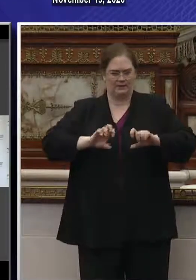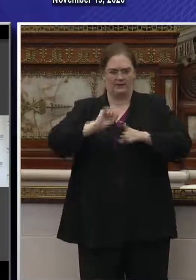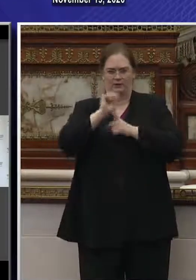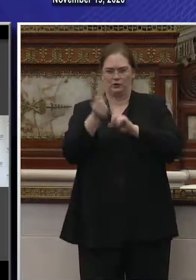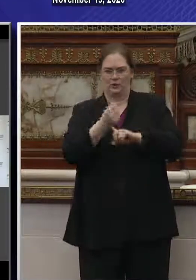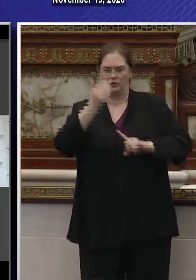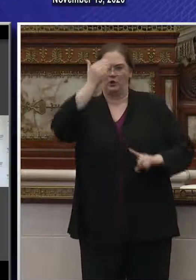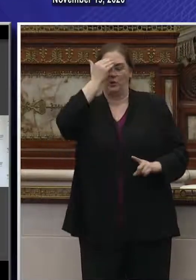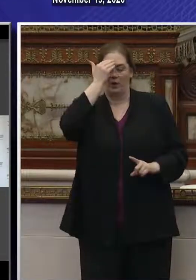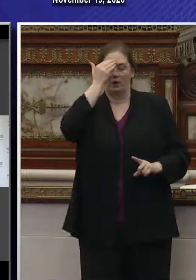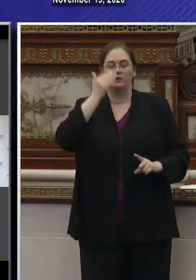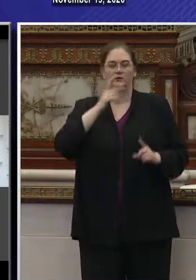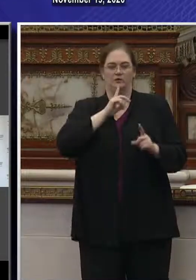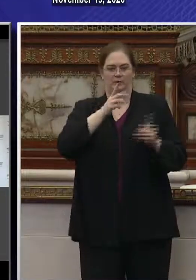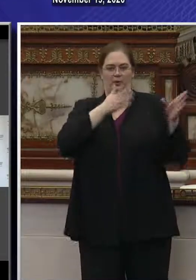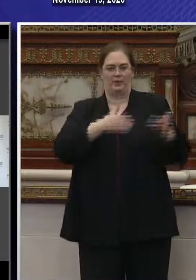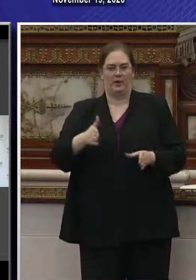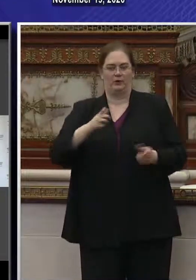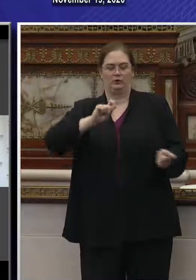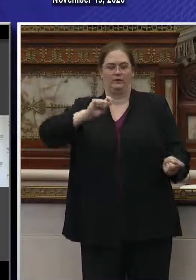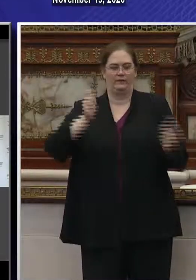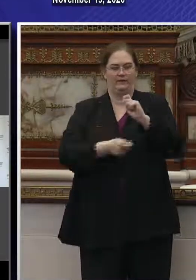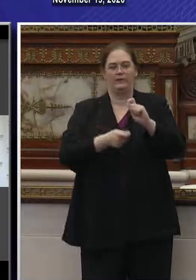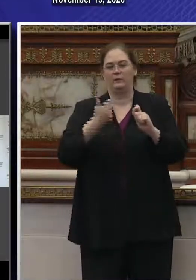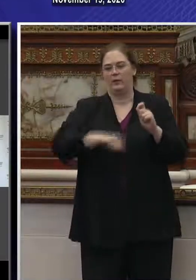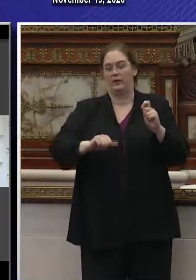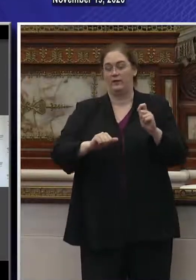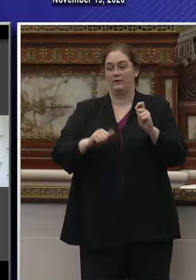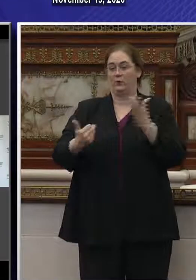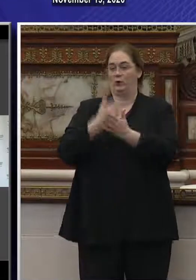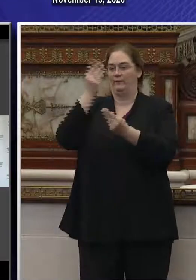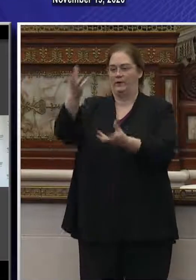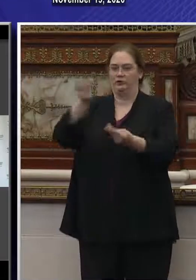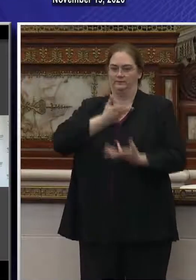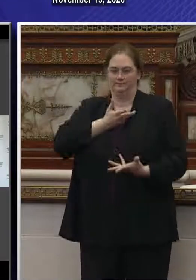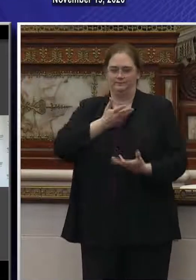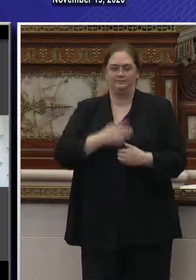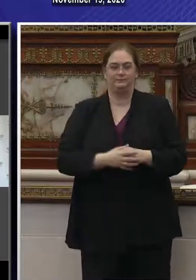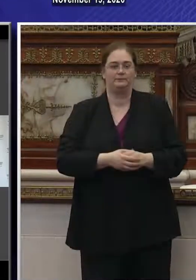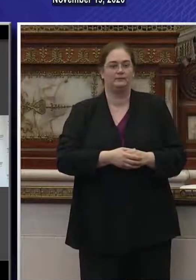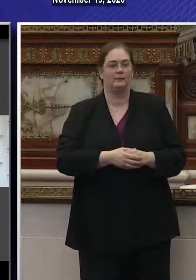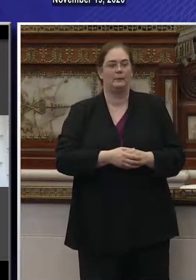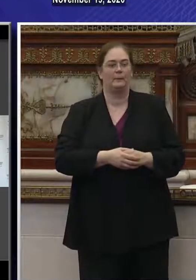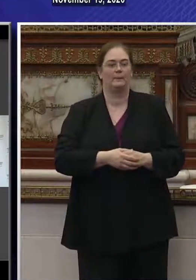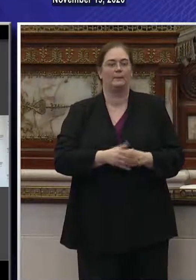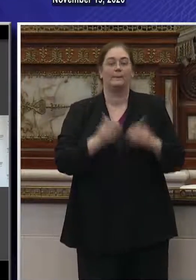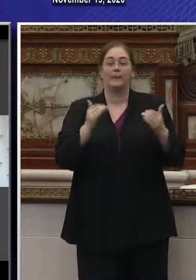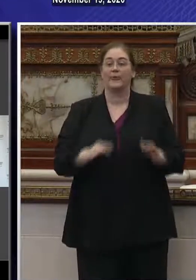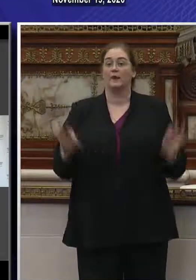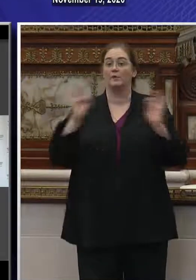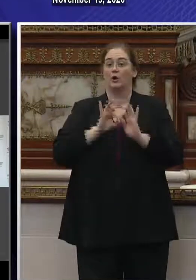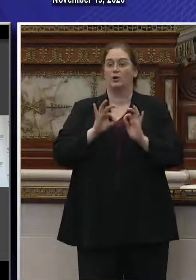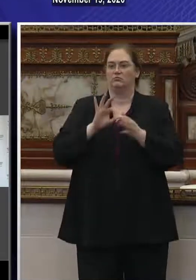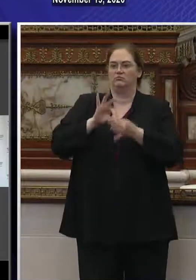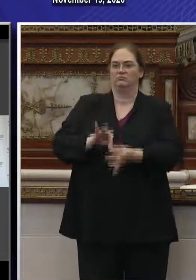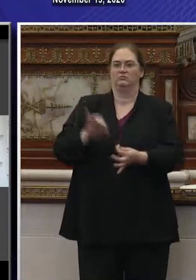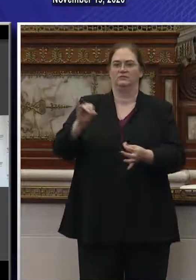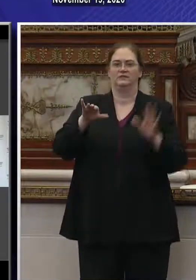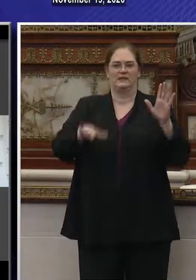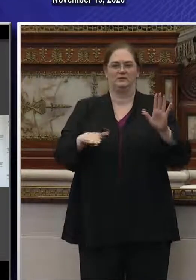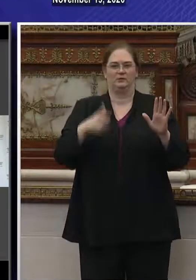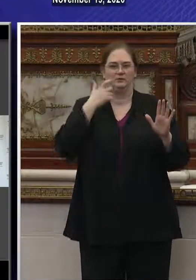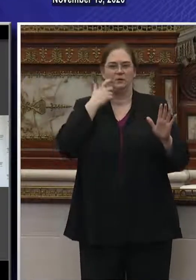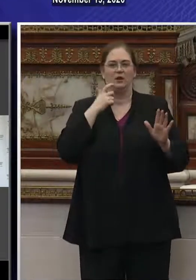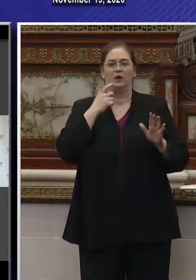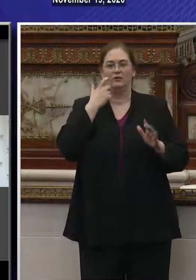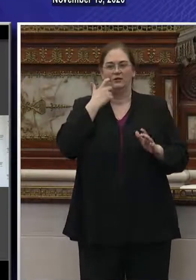situational awareness in order to be prepared to pivot with any new information. Pertinent to the testimony of others today, the